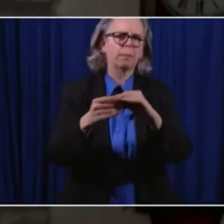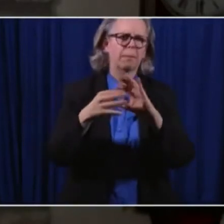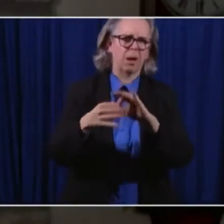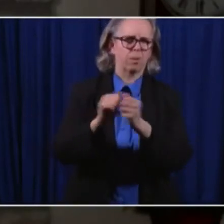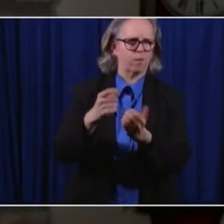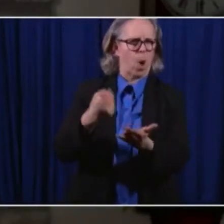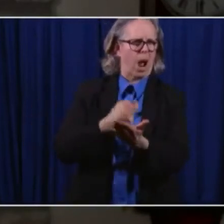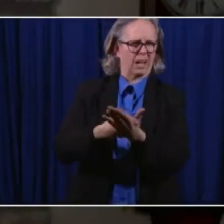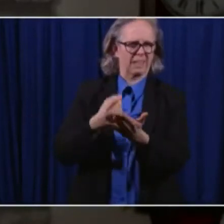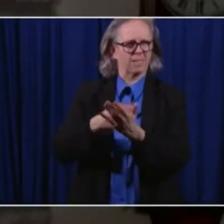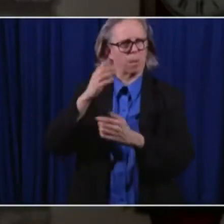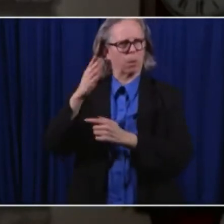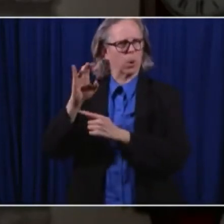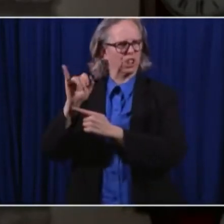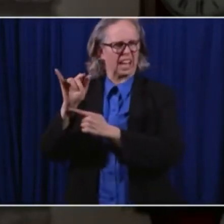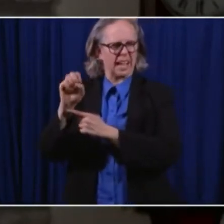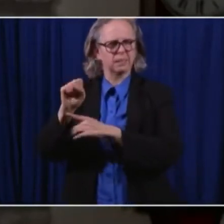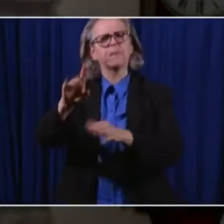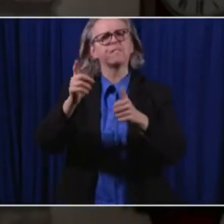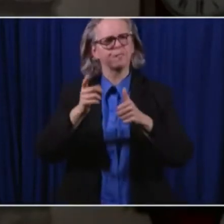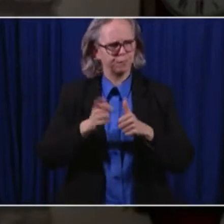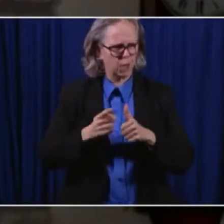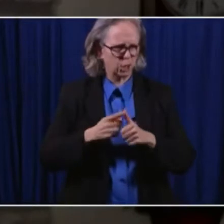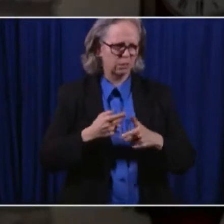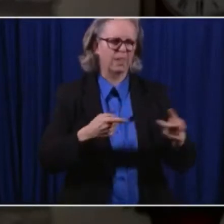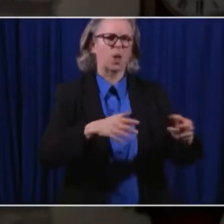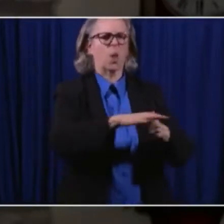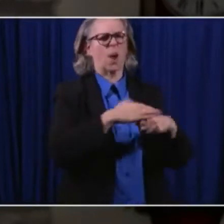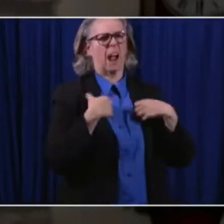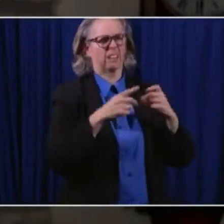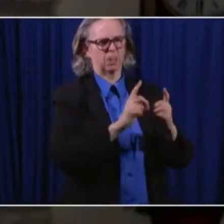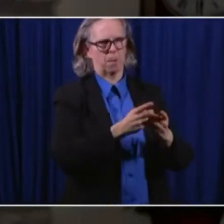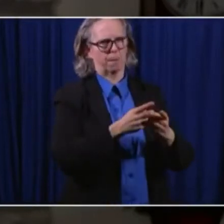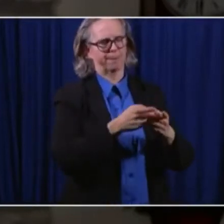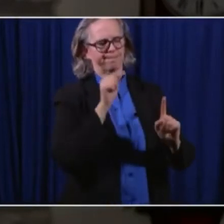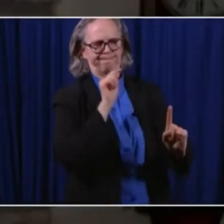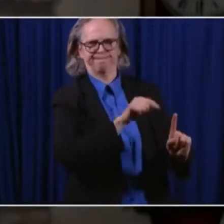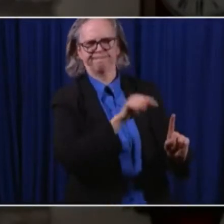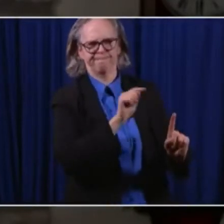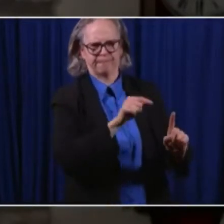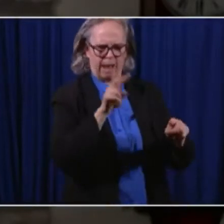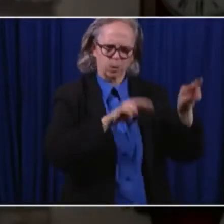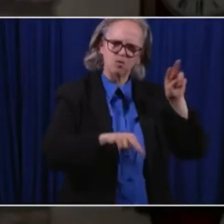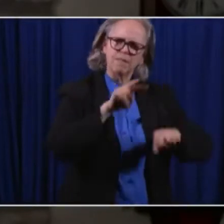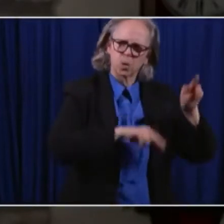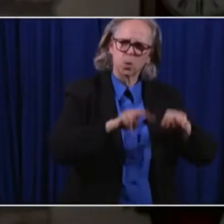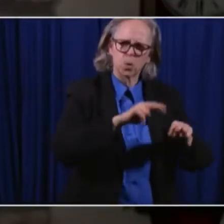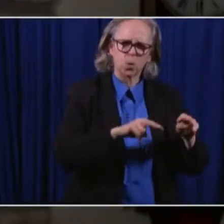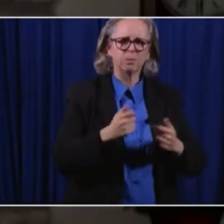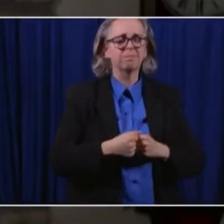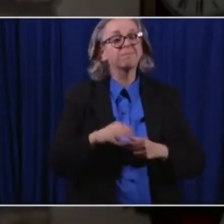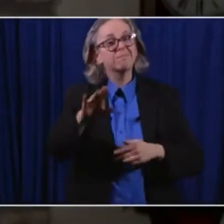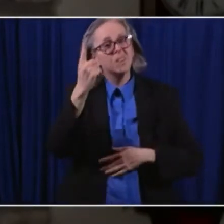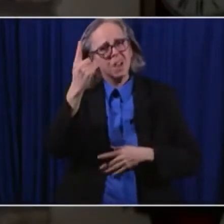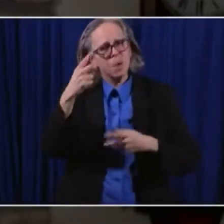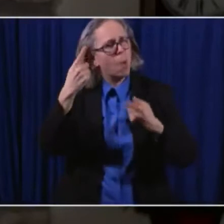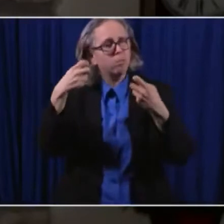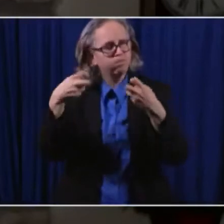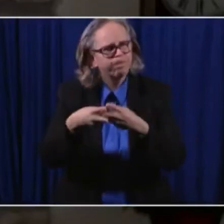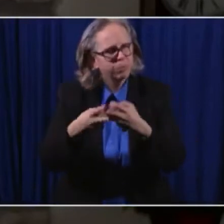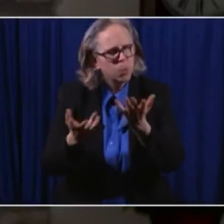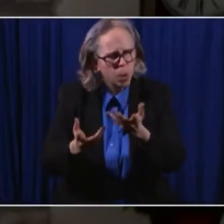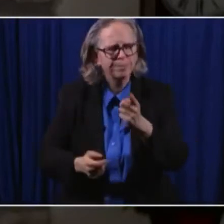department to take a look at that. The challenge, of course, is inside, and